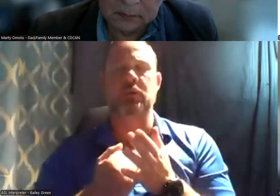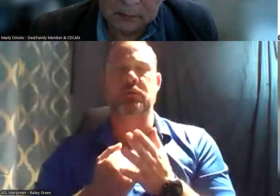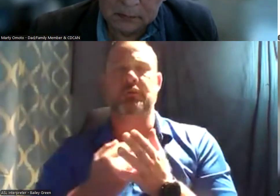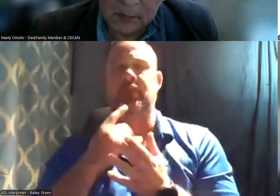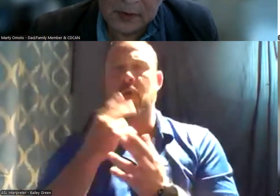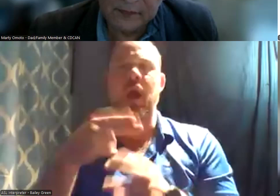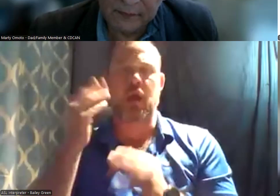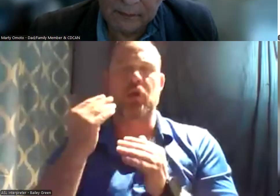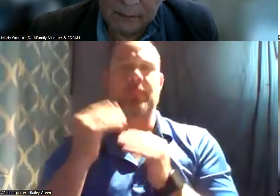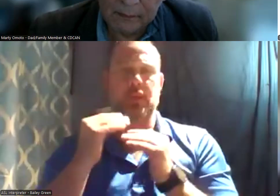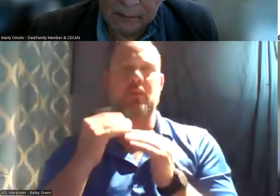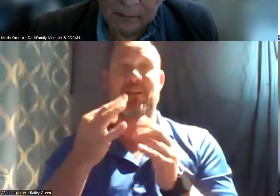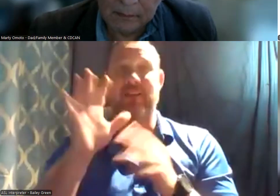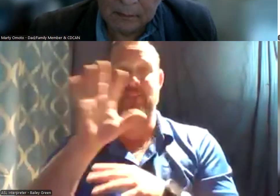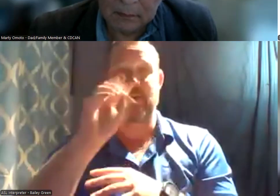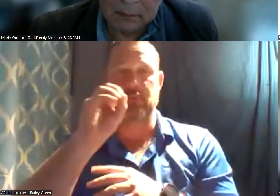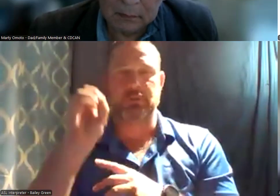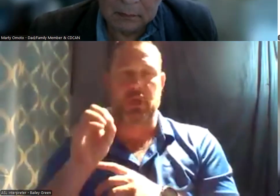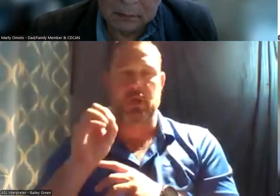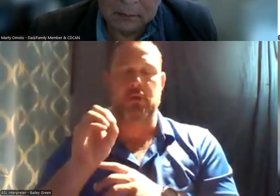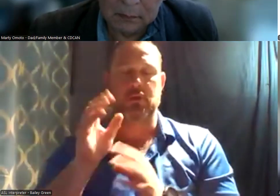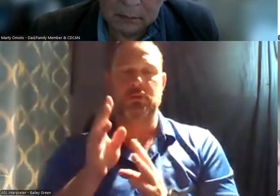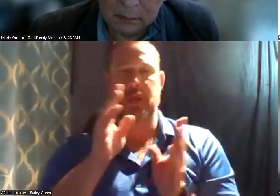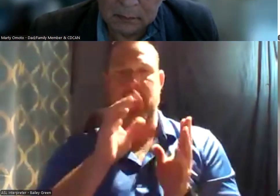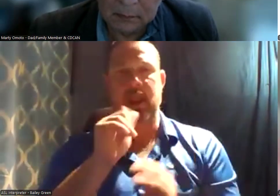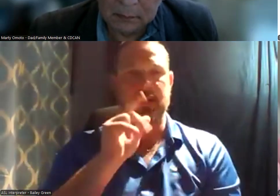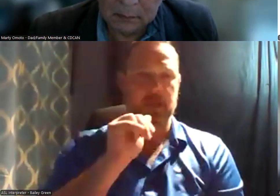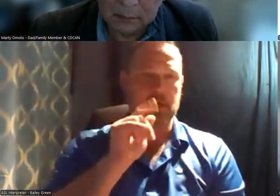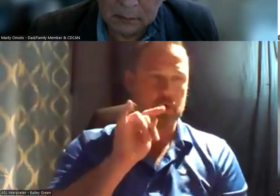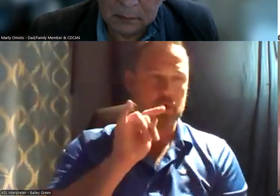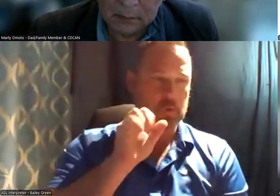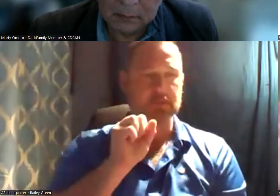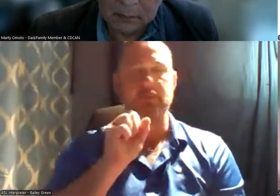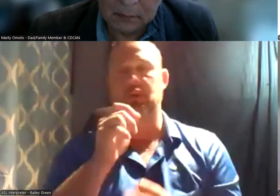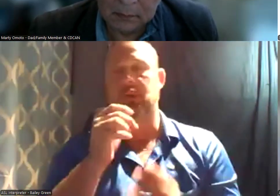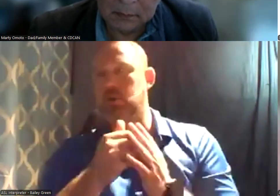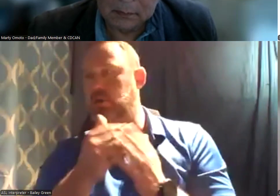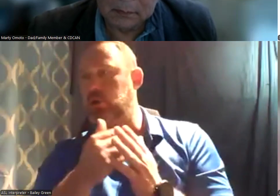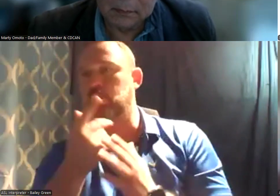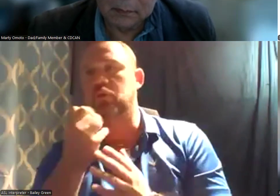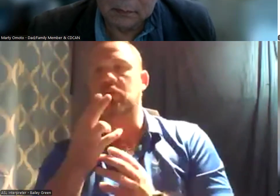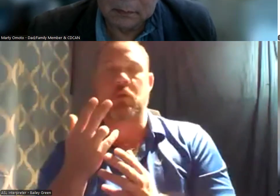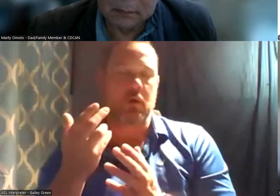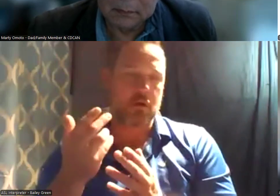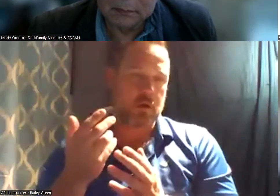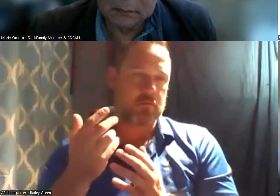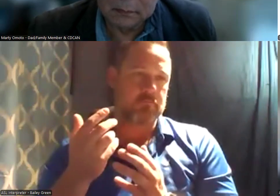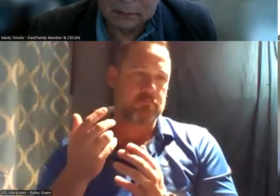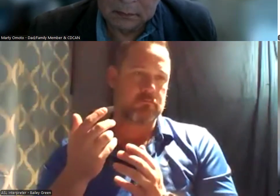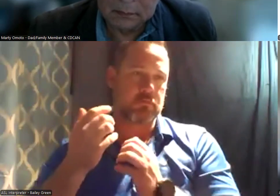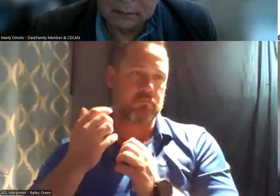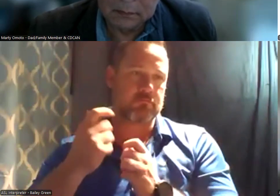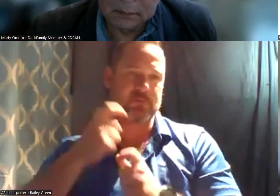the minimum is 5% set aside ADA units in any new or substantial rehab building.